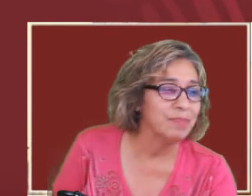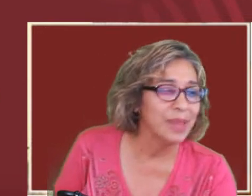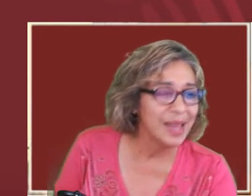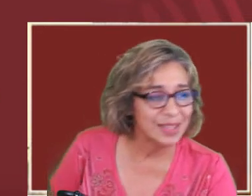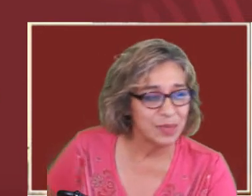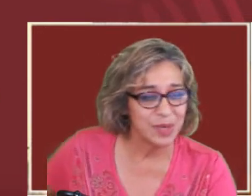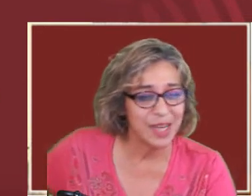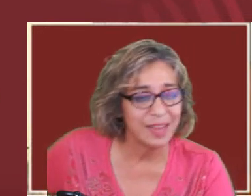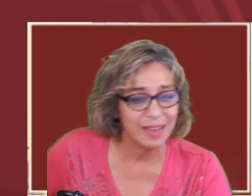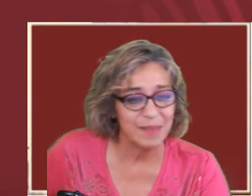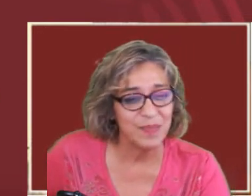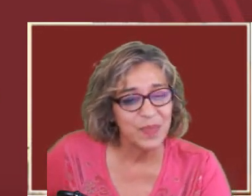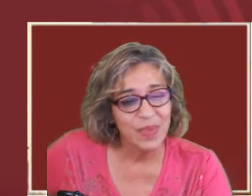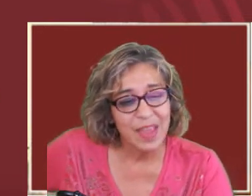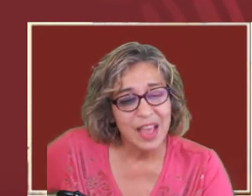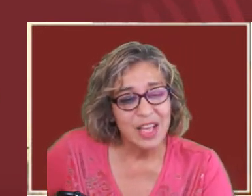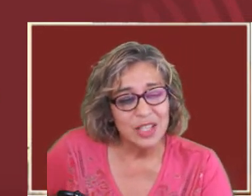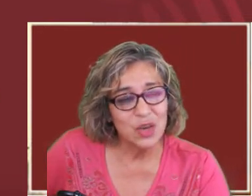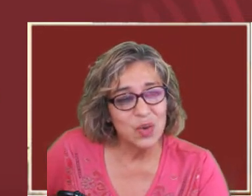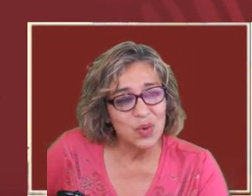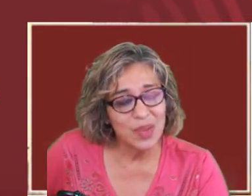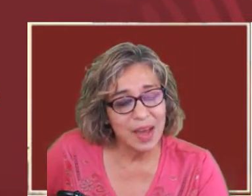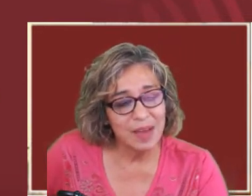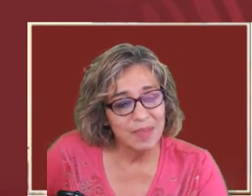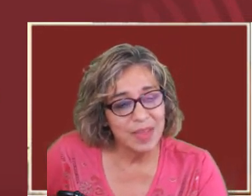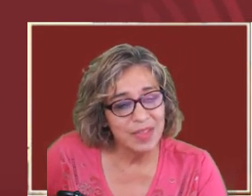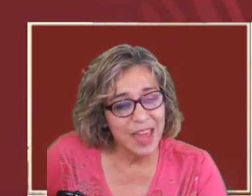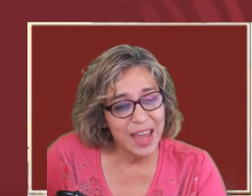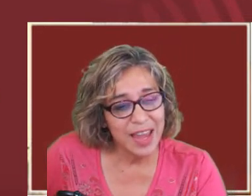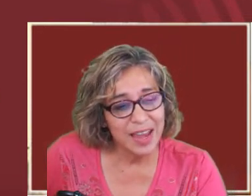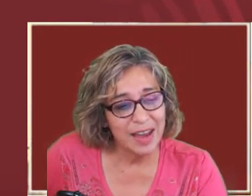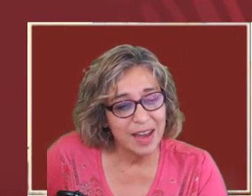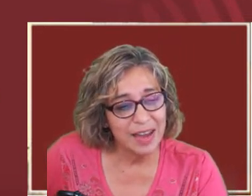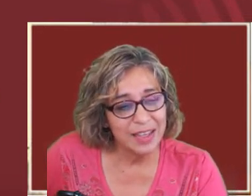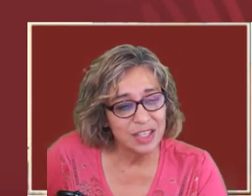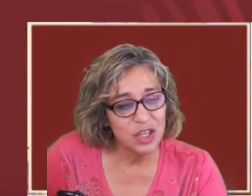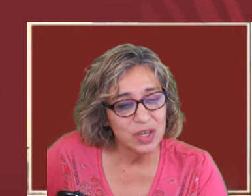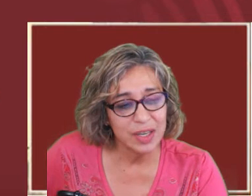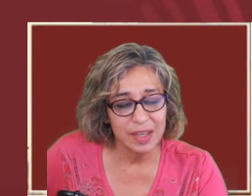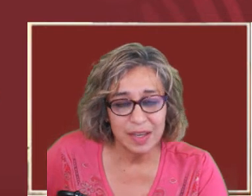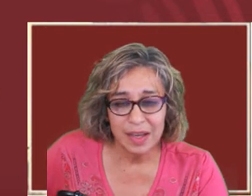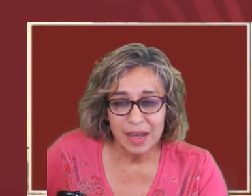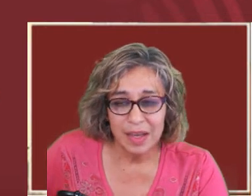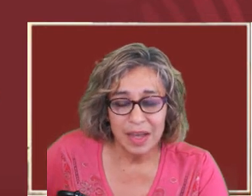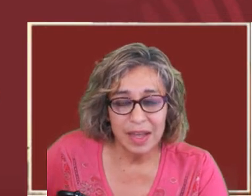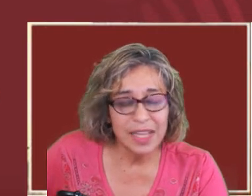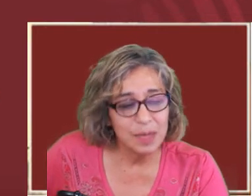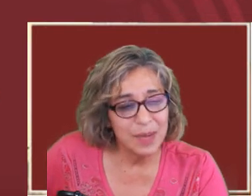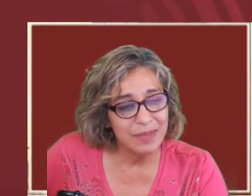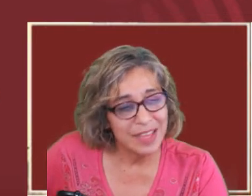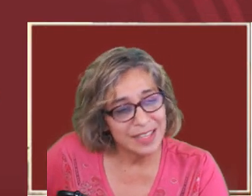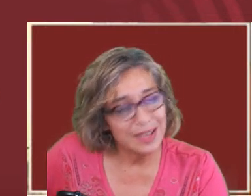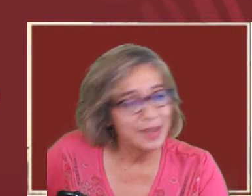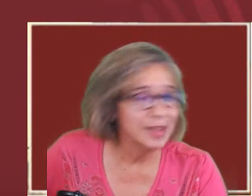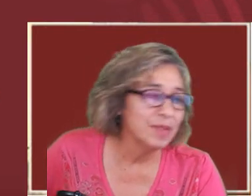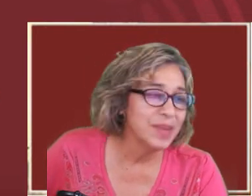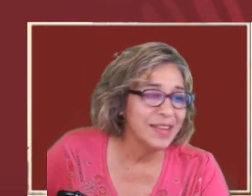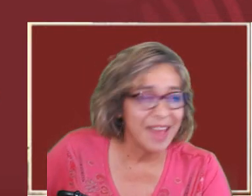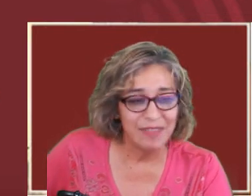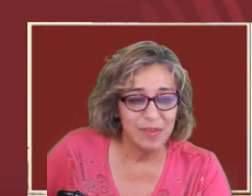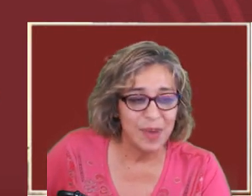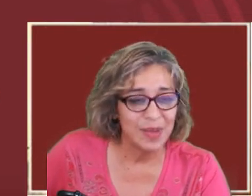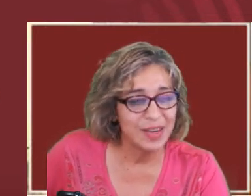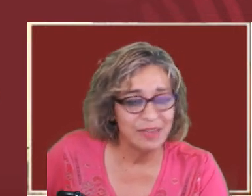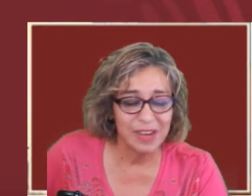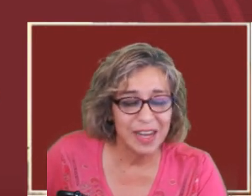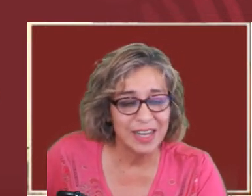in place to protect them. So they took a little bit of this and a little bit of that